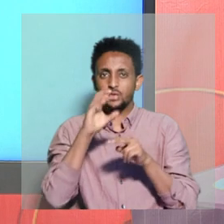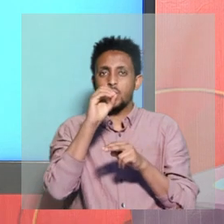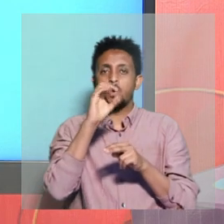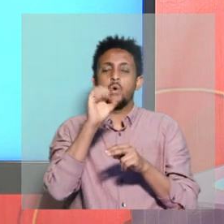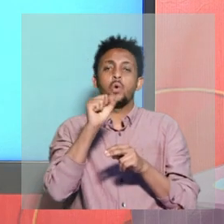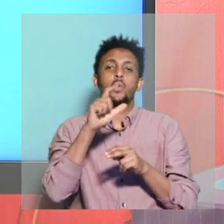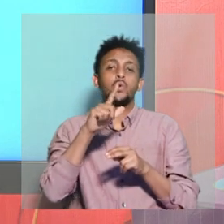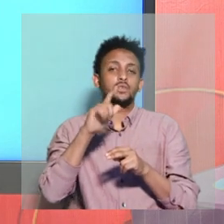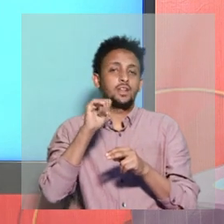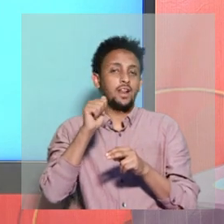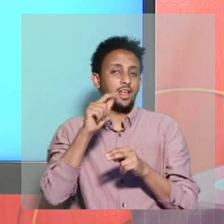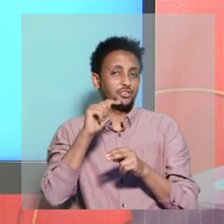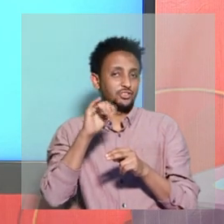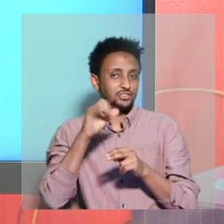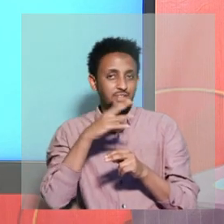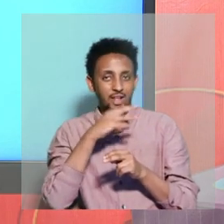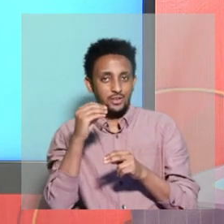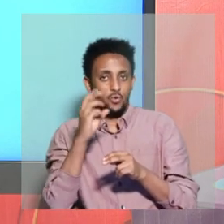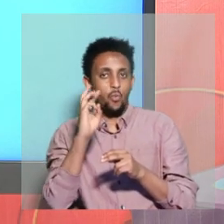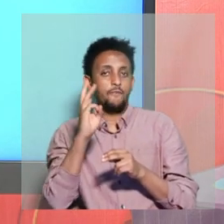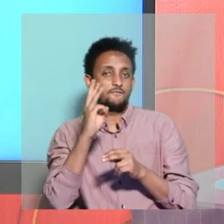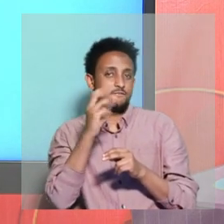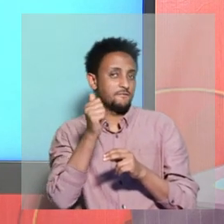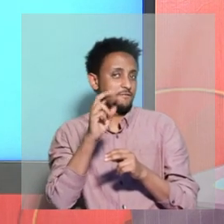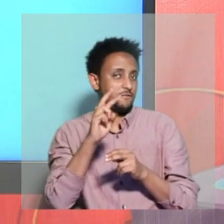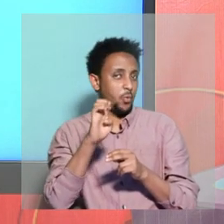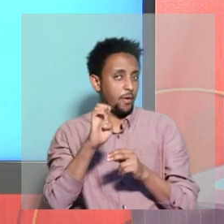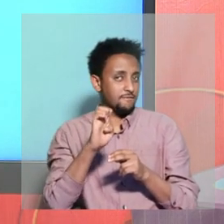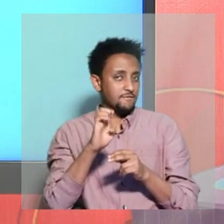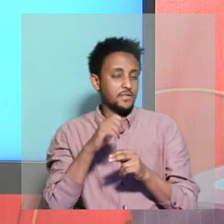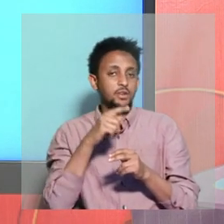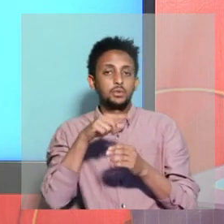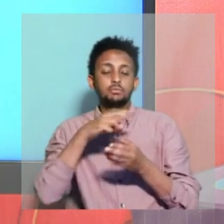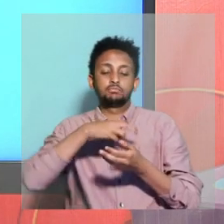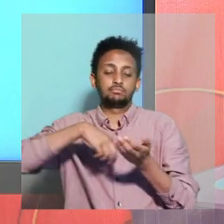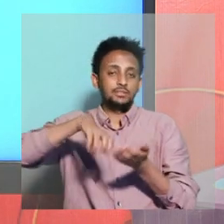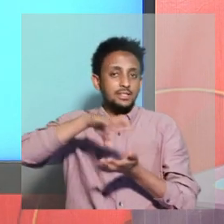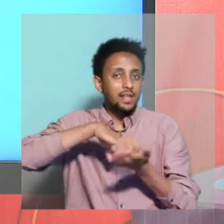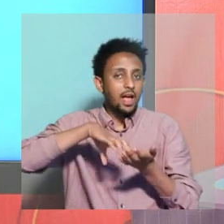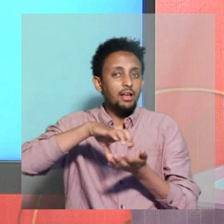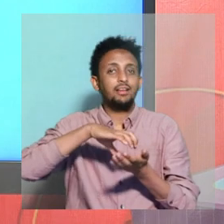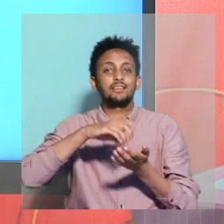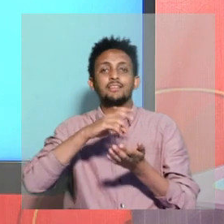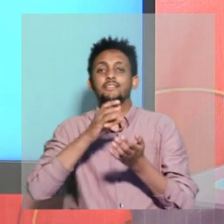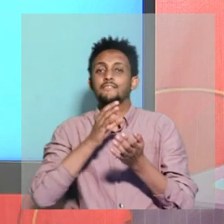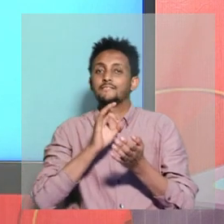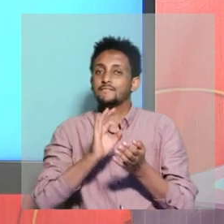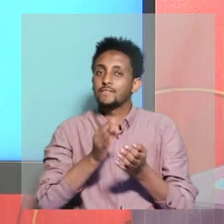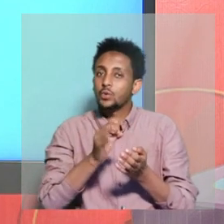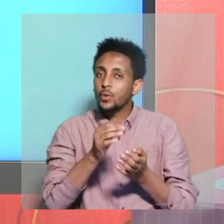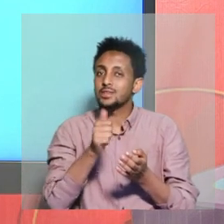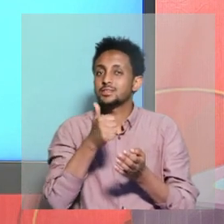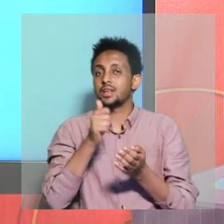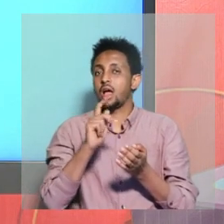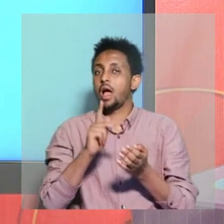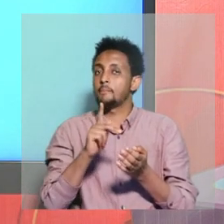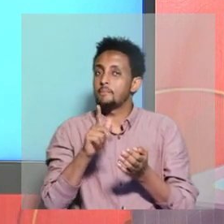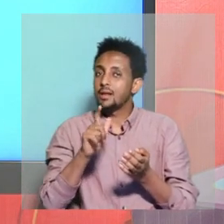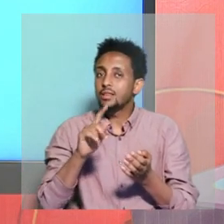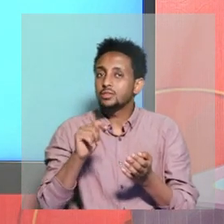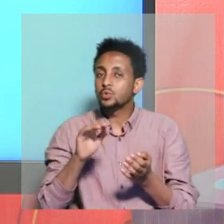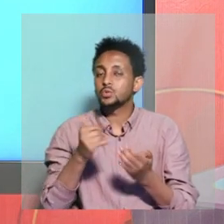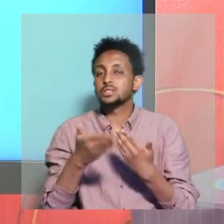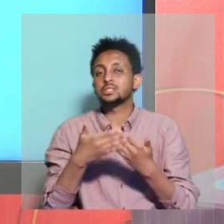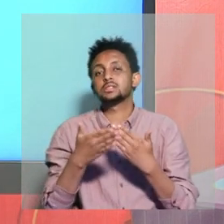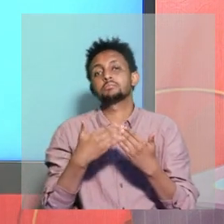oscillations and waves. We have tried to define the main terms like cycle, period, frequency, amplitude,